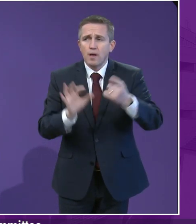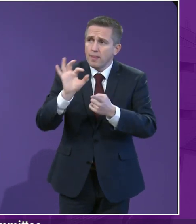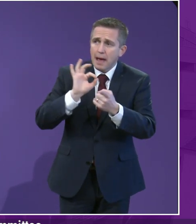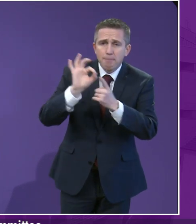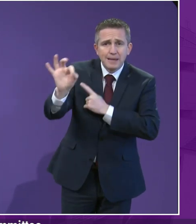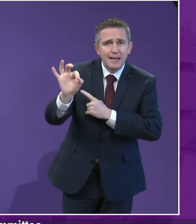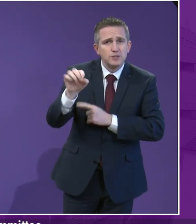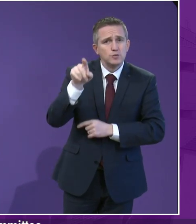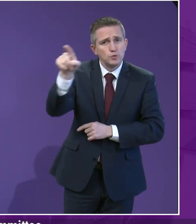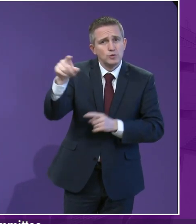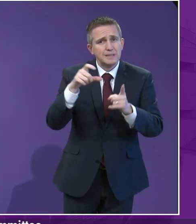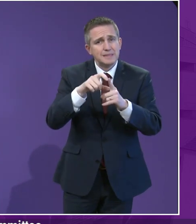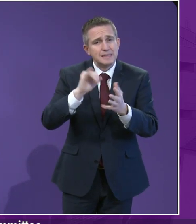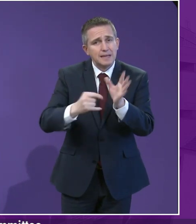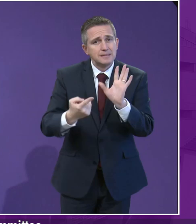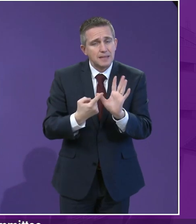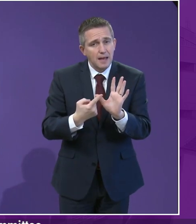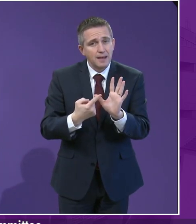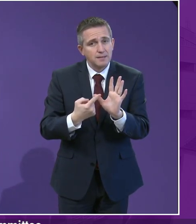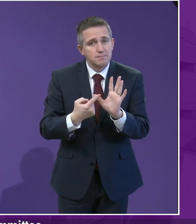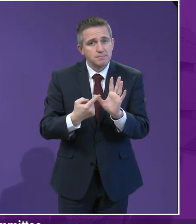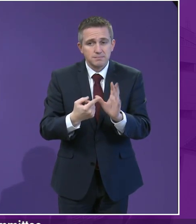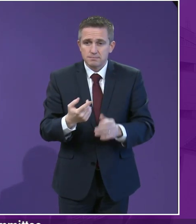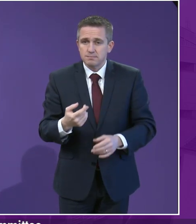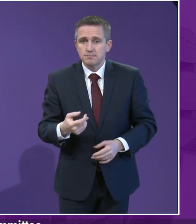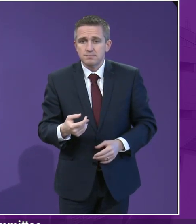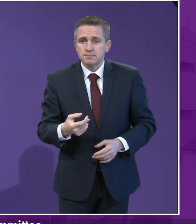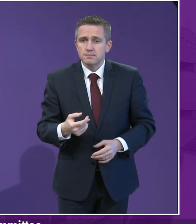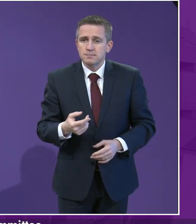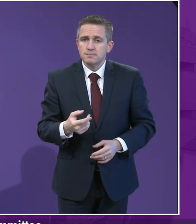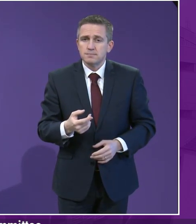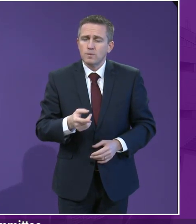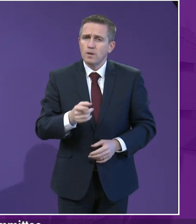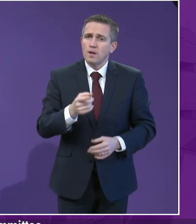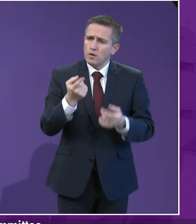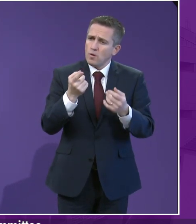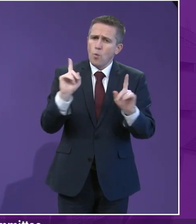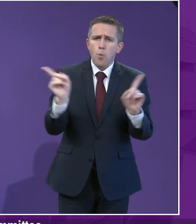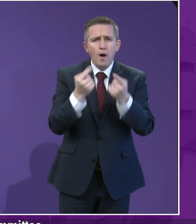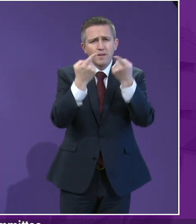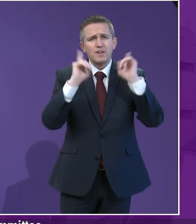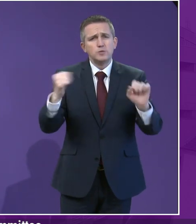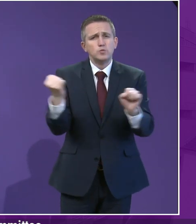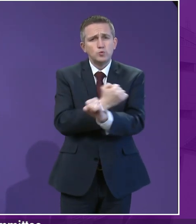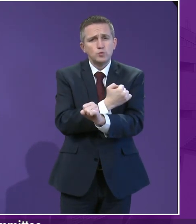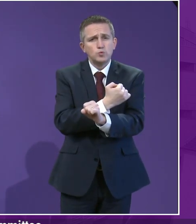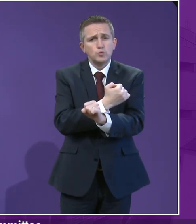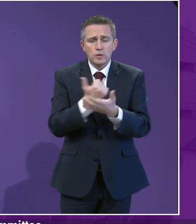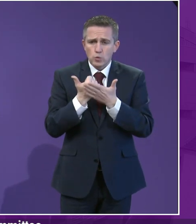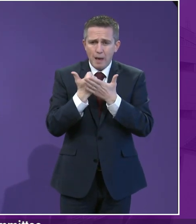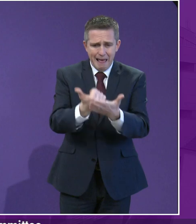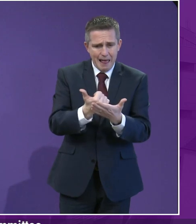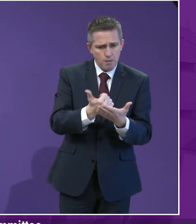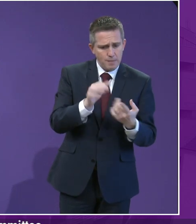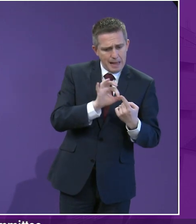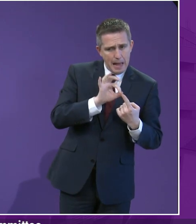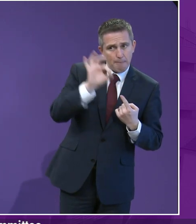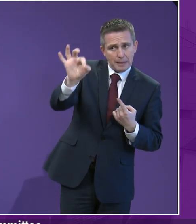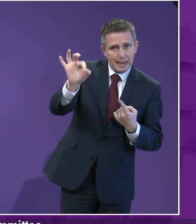but I think it would be useful to get the panel's views on the record, and it's around the disabled students' allowance, because the papers quite clearly lay